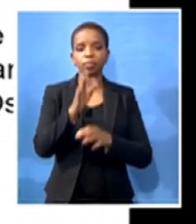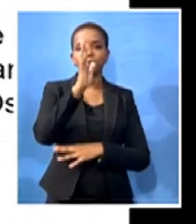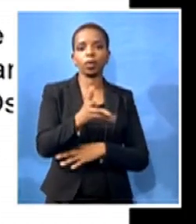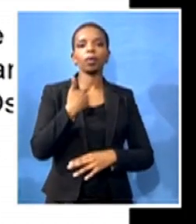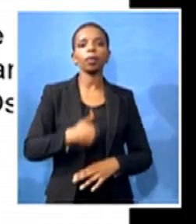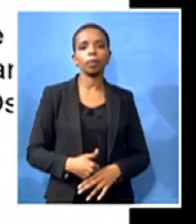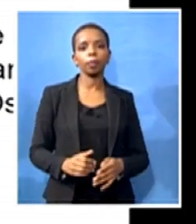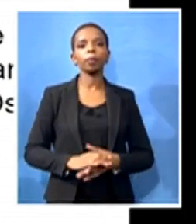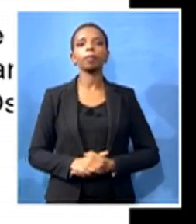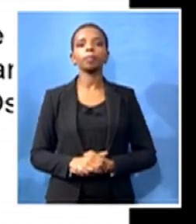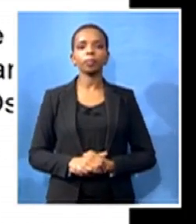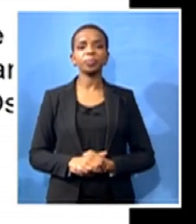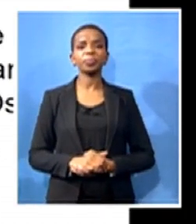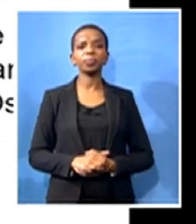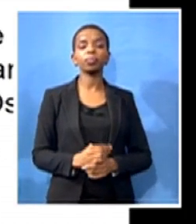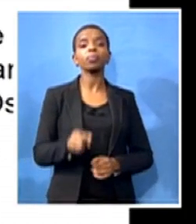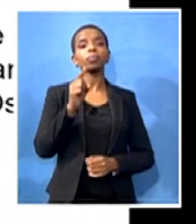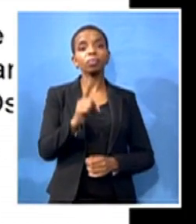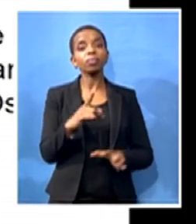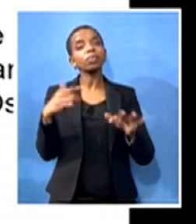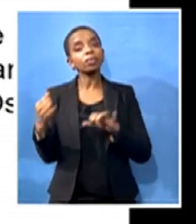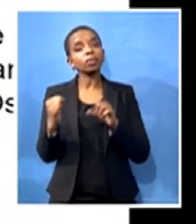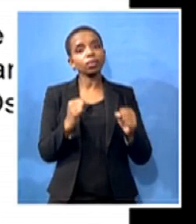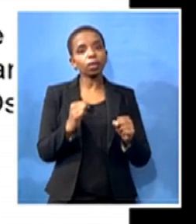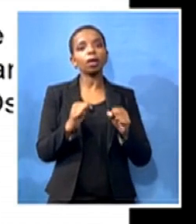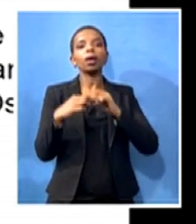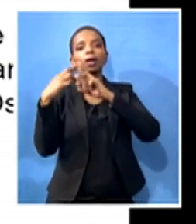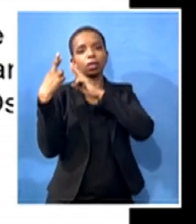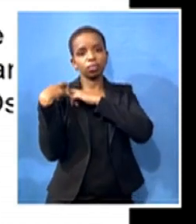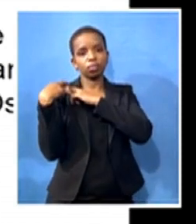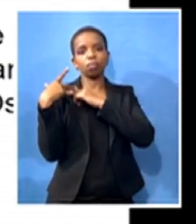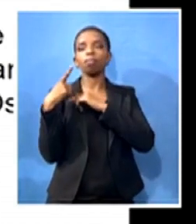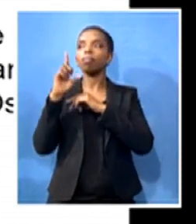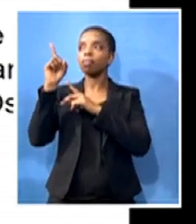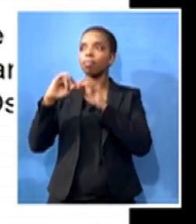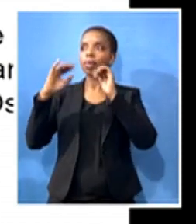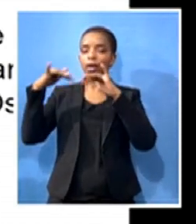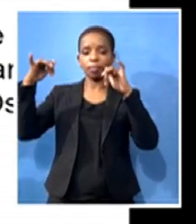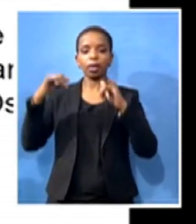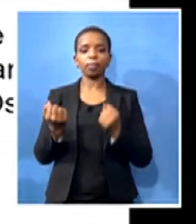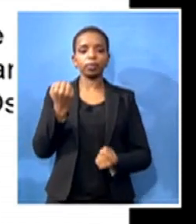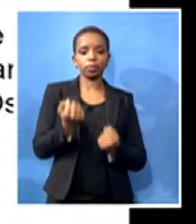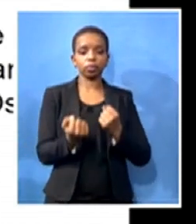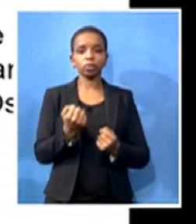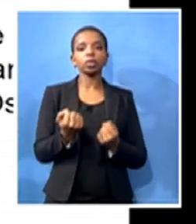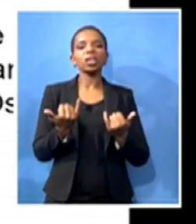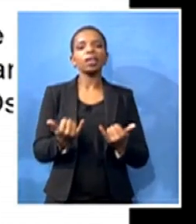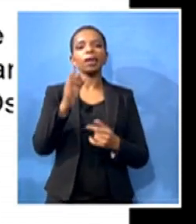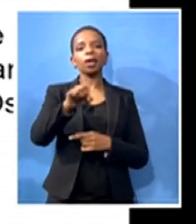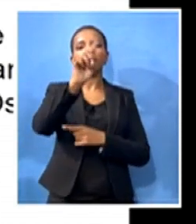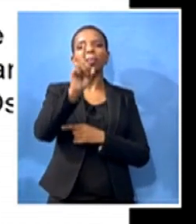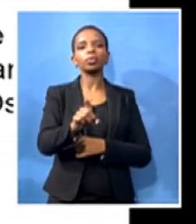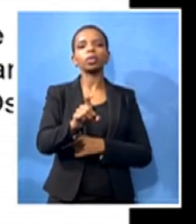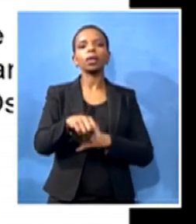remains accountable to Parliament and the courts. The question is, where is Parliament? The courts are coming to the fore